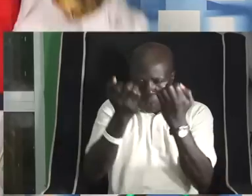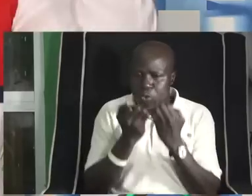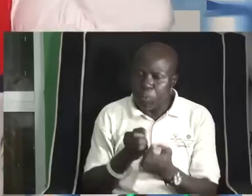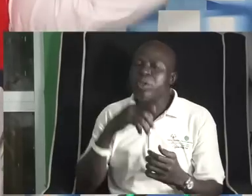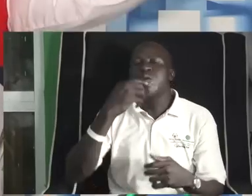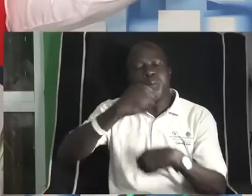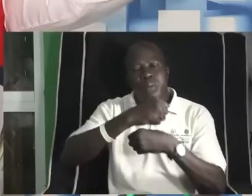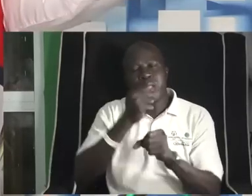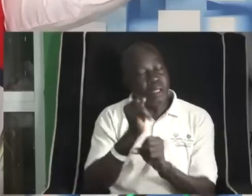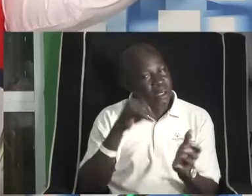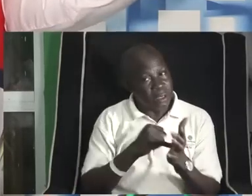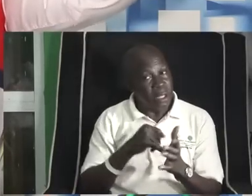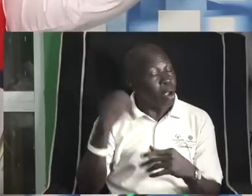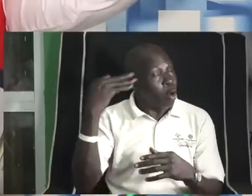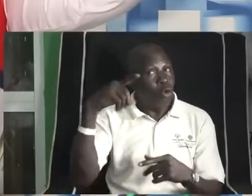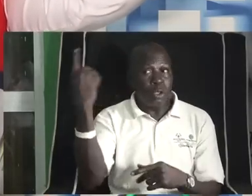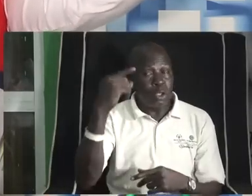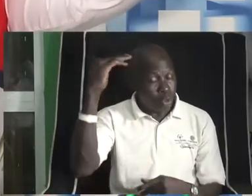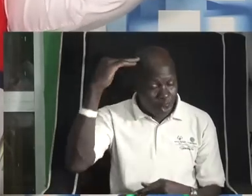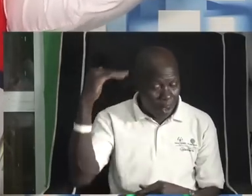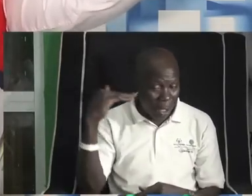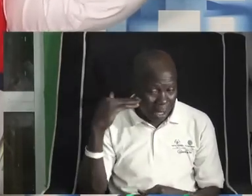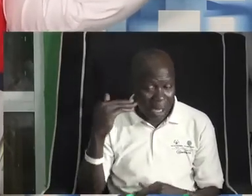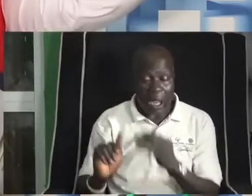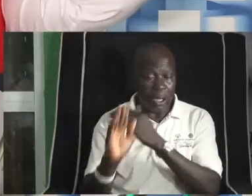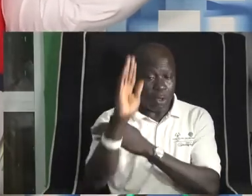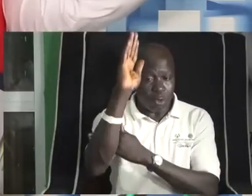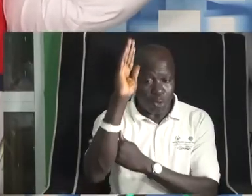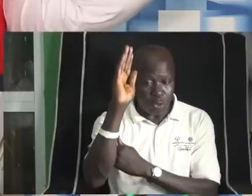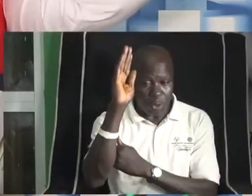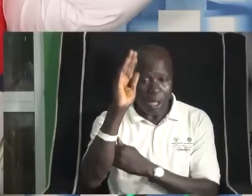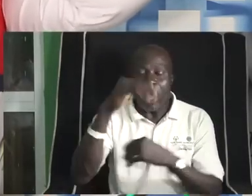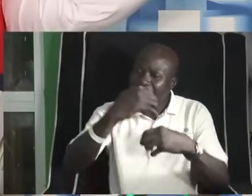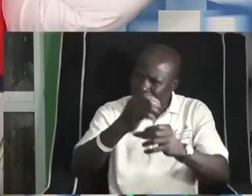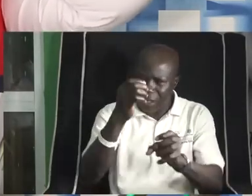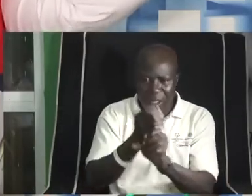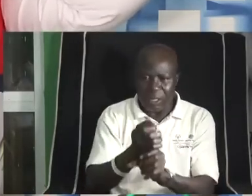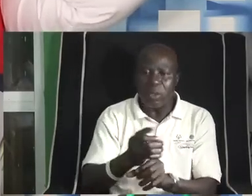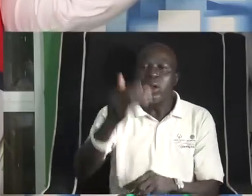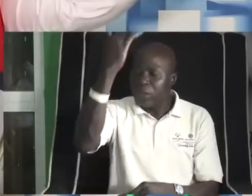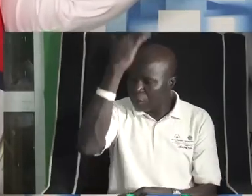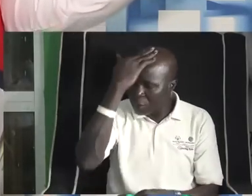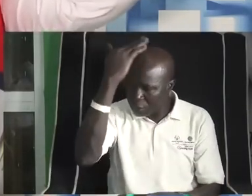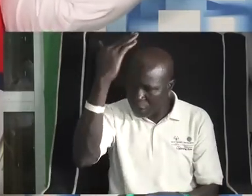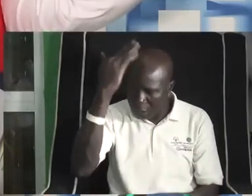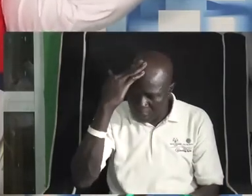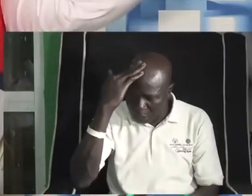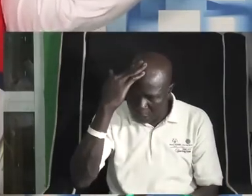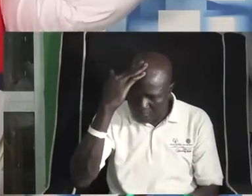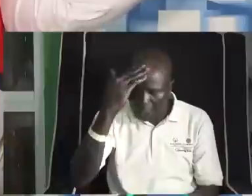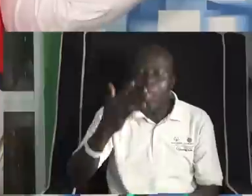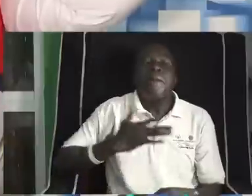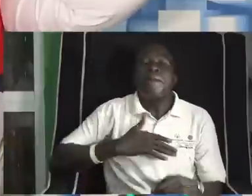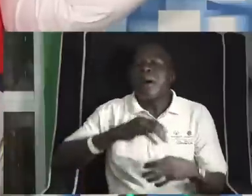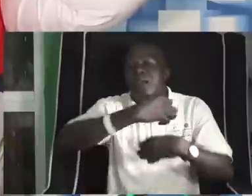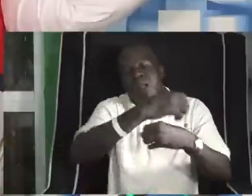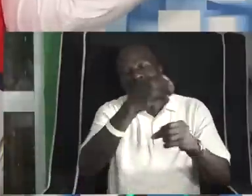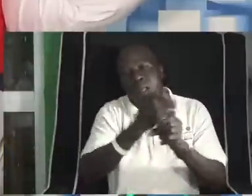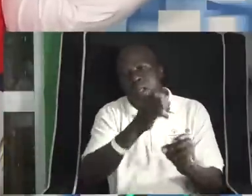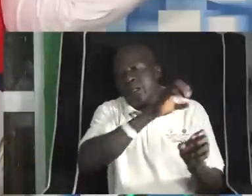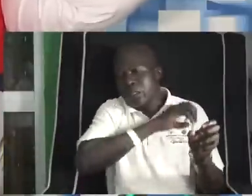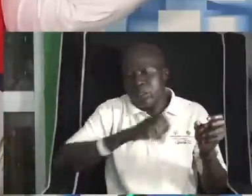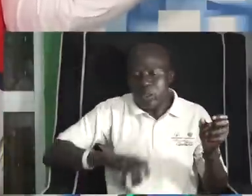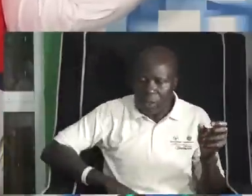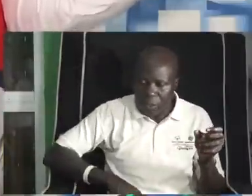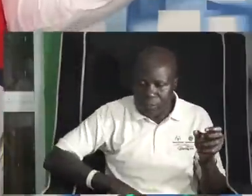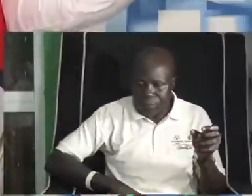don't want you to make it. It's only your God and your creator. Not your head. And say by